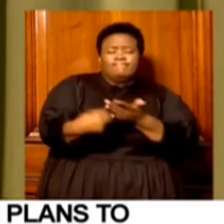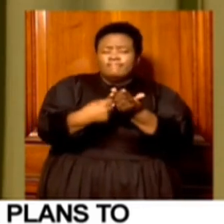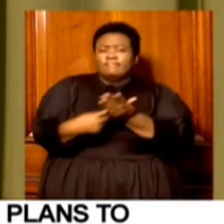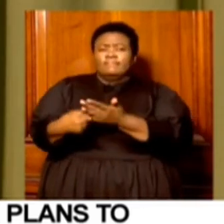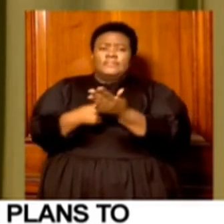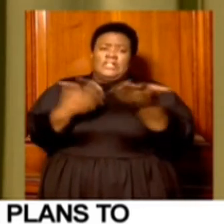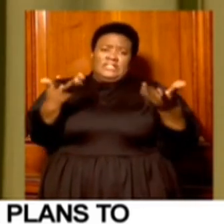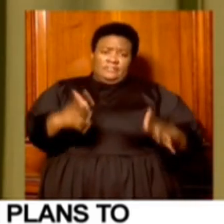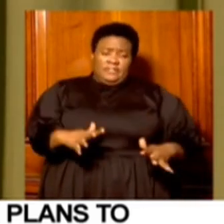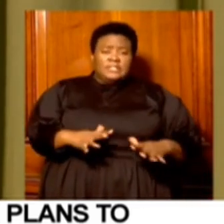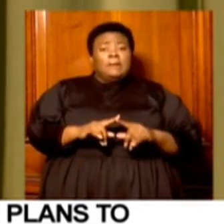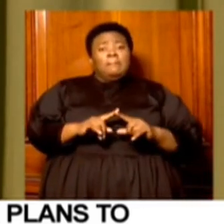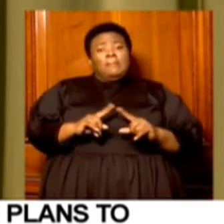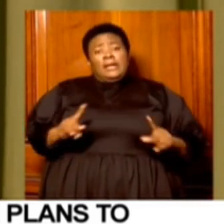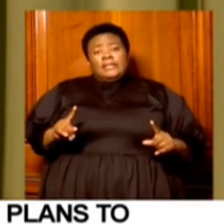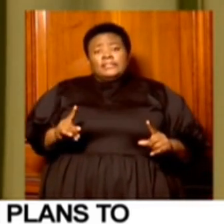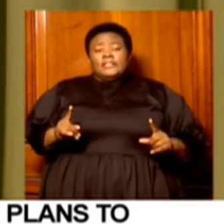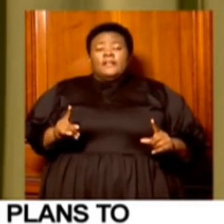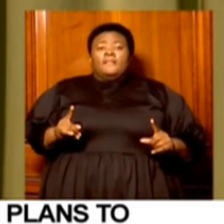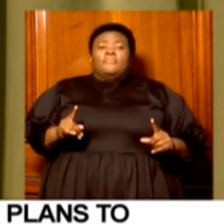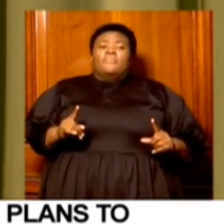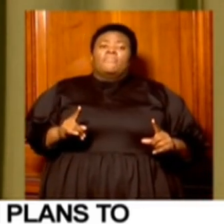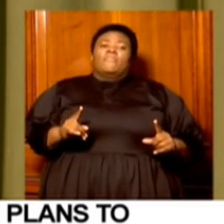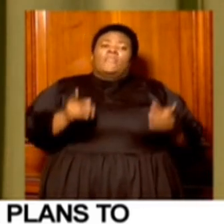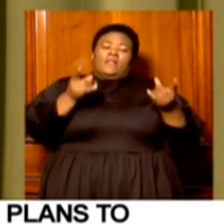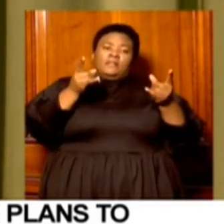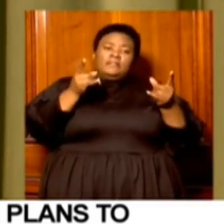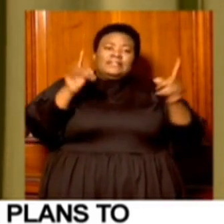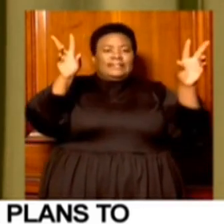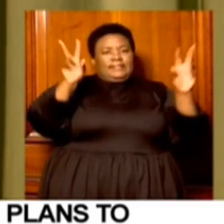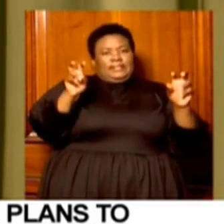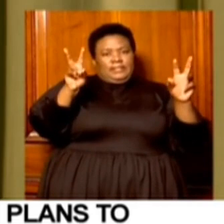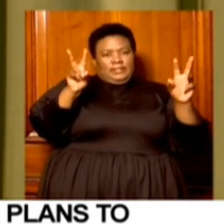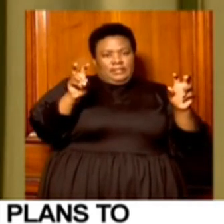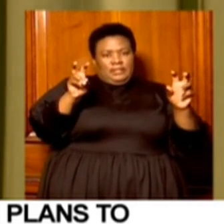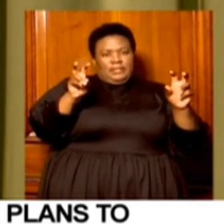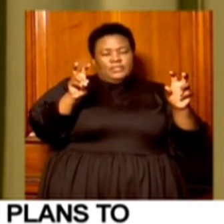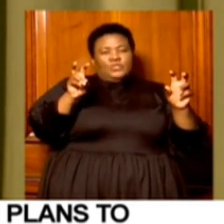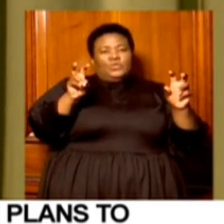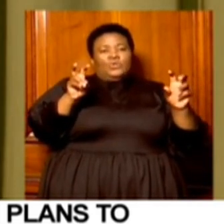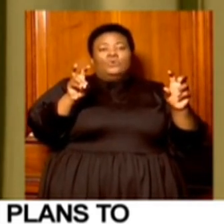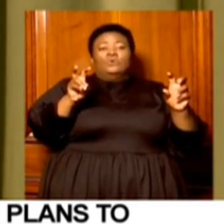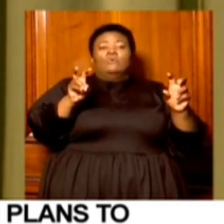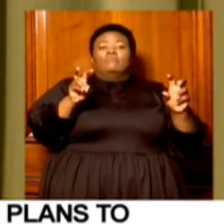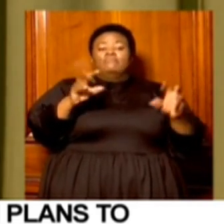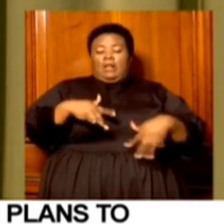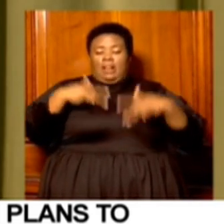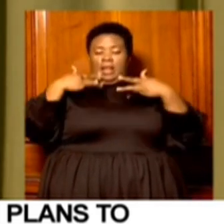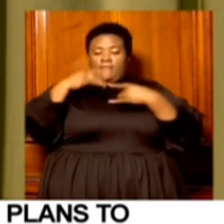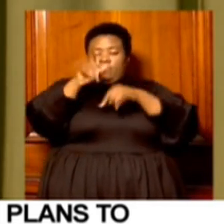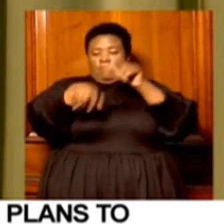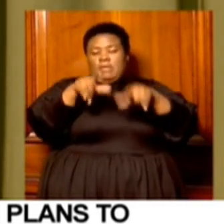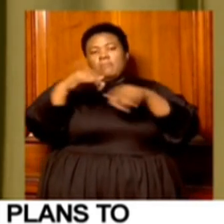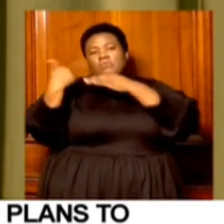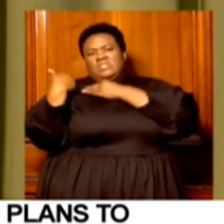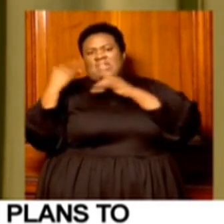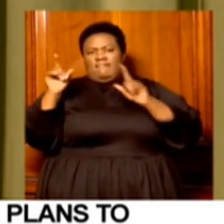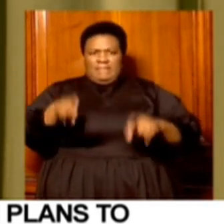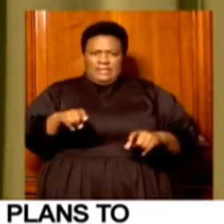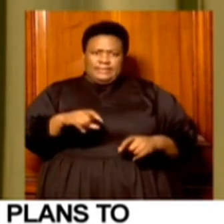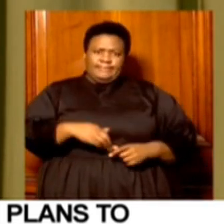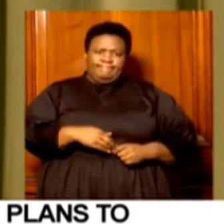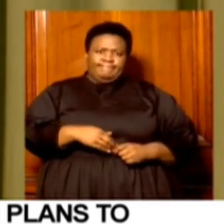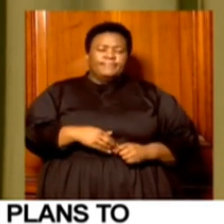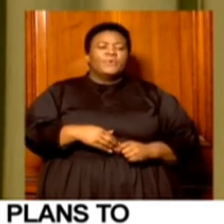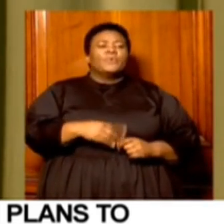and we have addressed the issue of the preservation of lives, and we have gone to